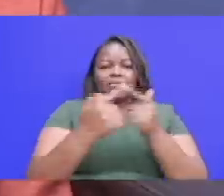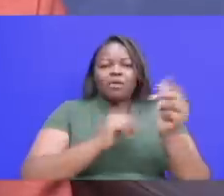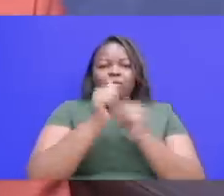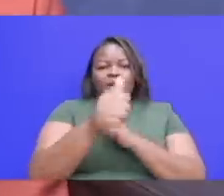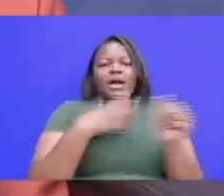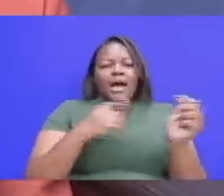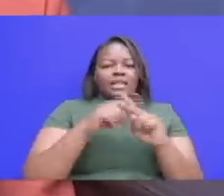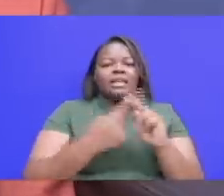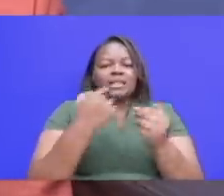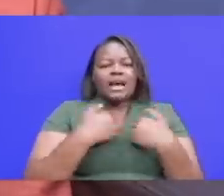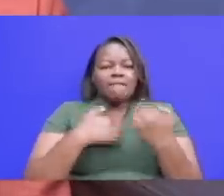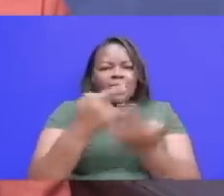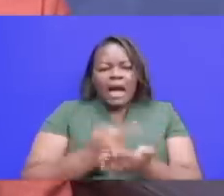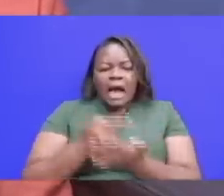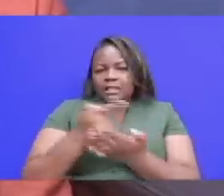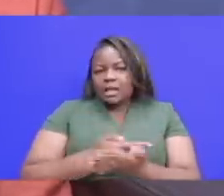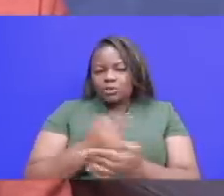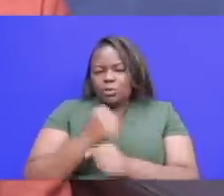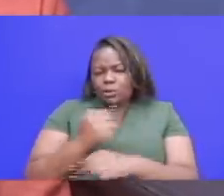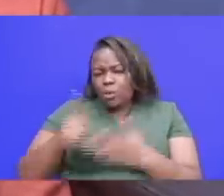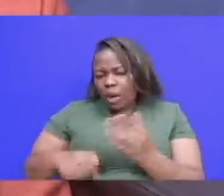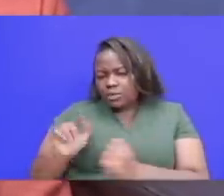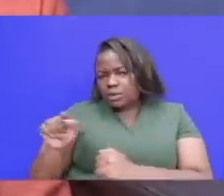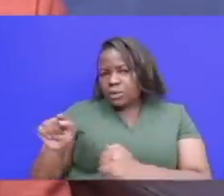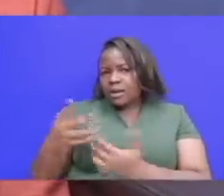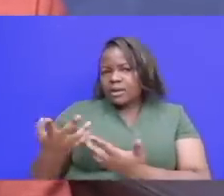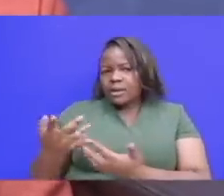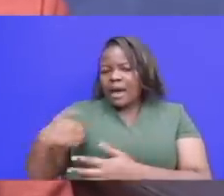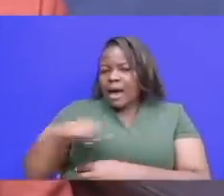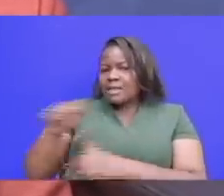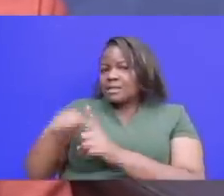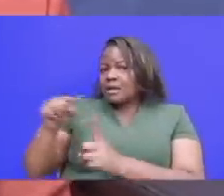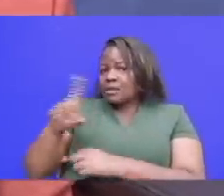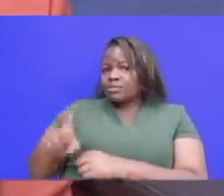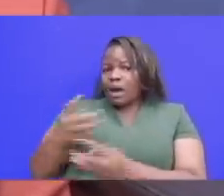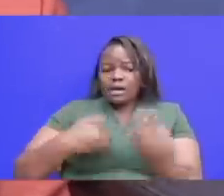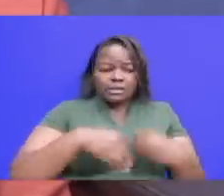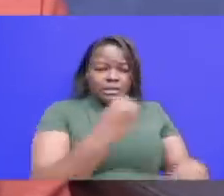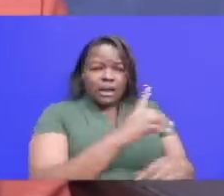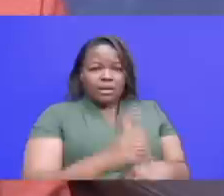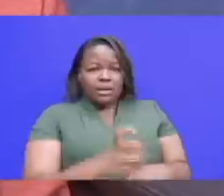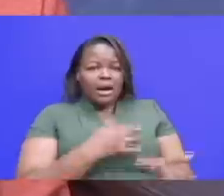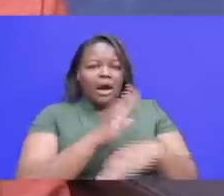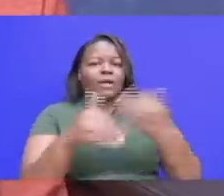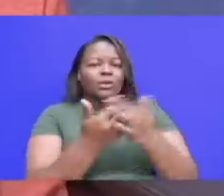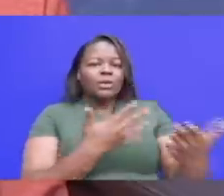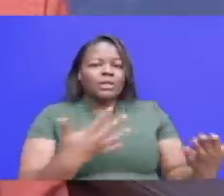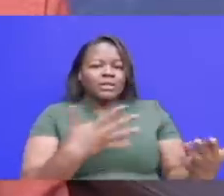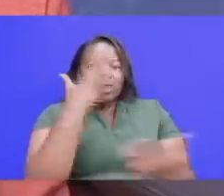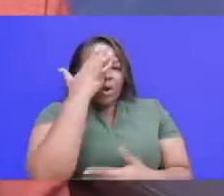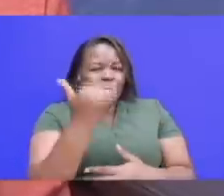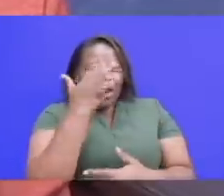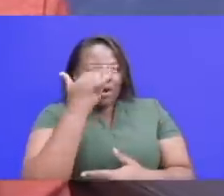having a discussion. What do we do with this person? what do we do? Do we kill him? Do we sell him? And all those things. Why is that